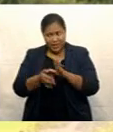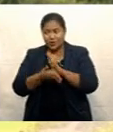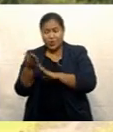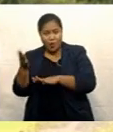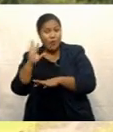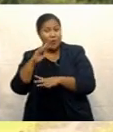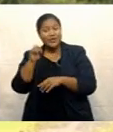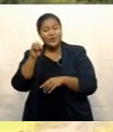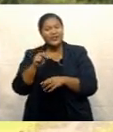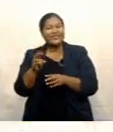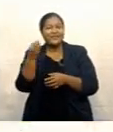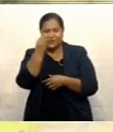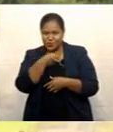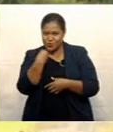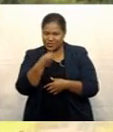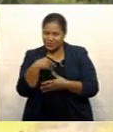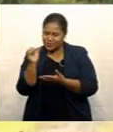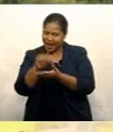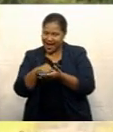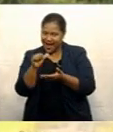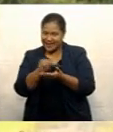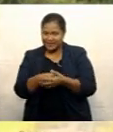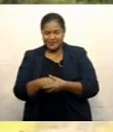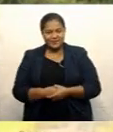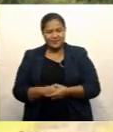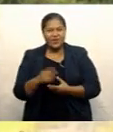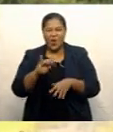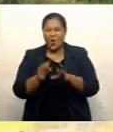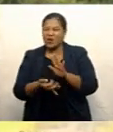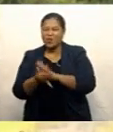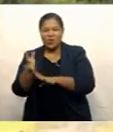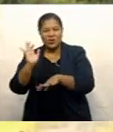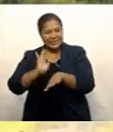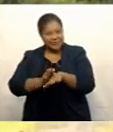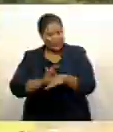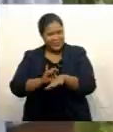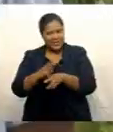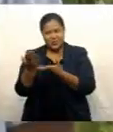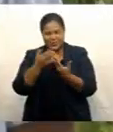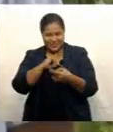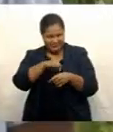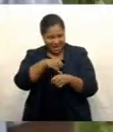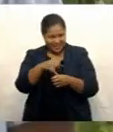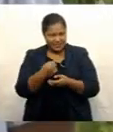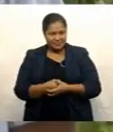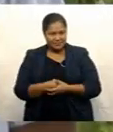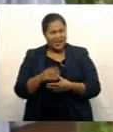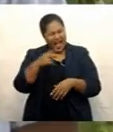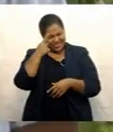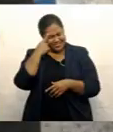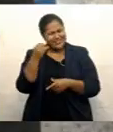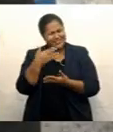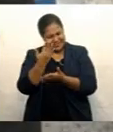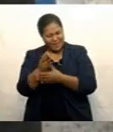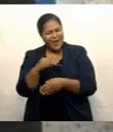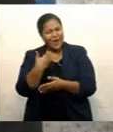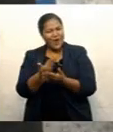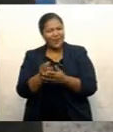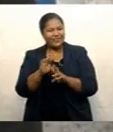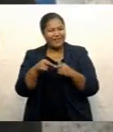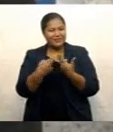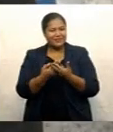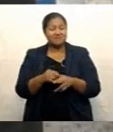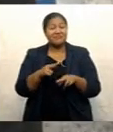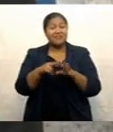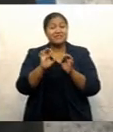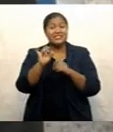food or you need to go to the hospital or get medicine. I think it all depends on the family. FBC